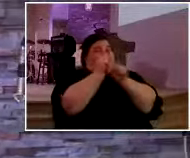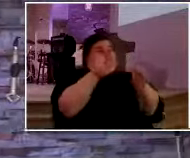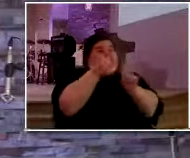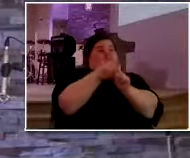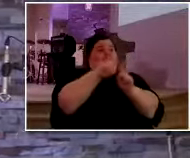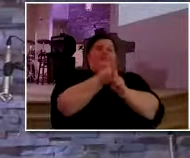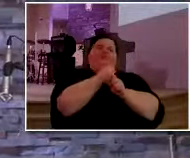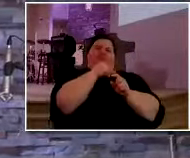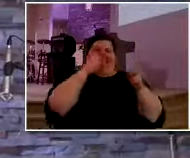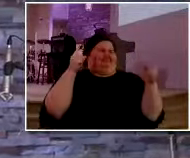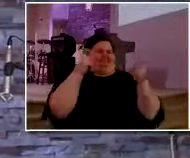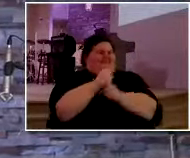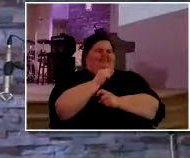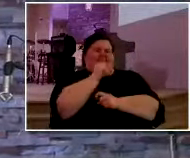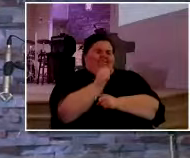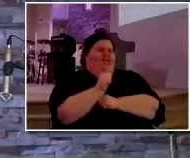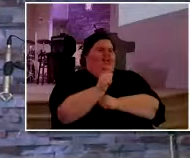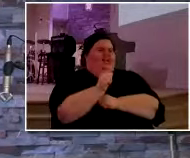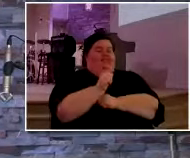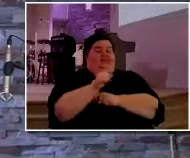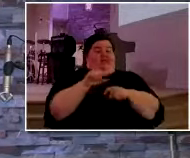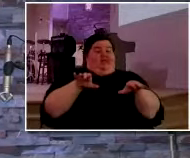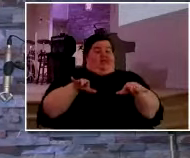The actions are just the beginning